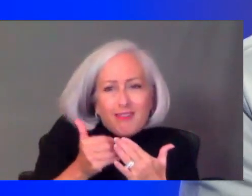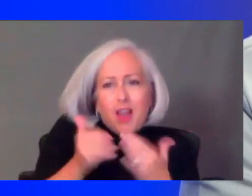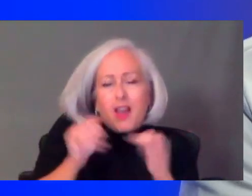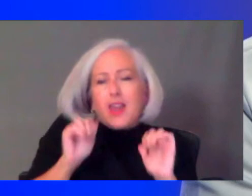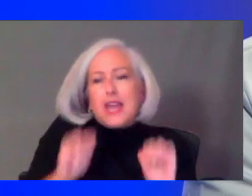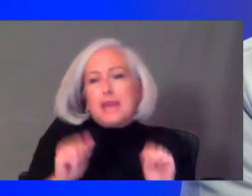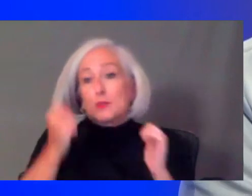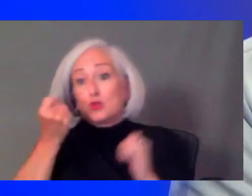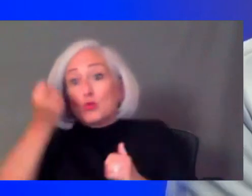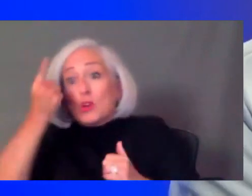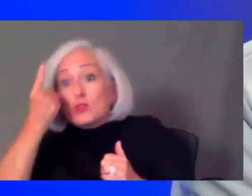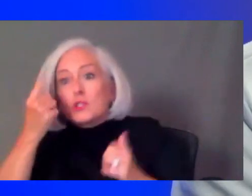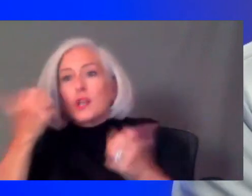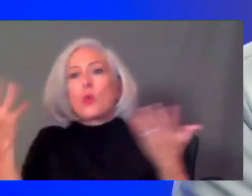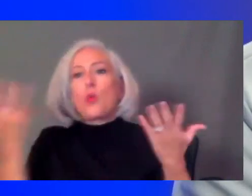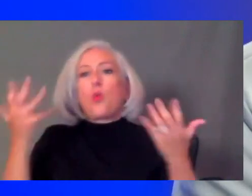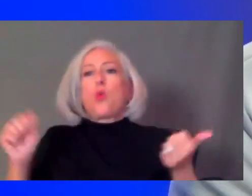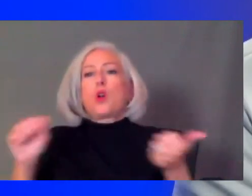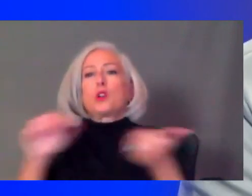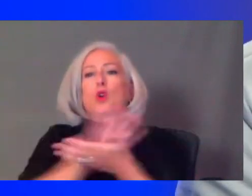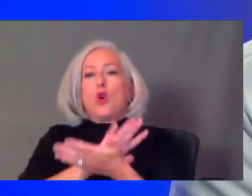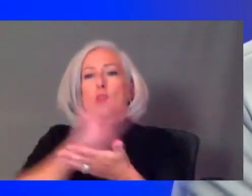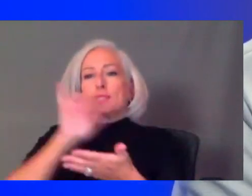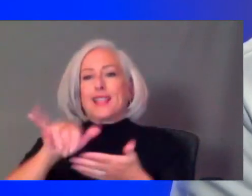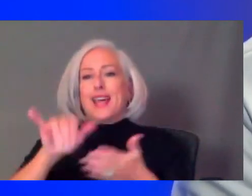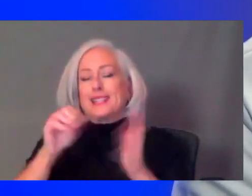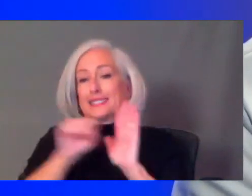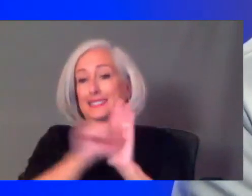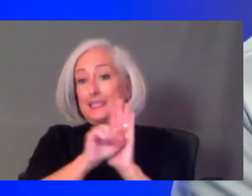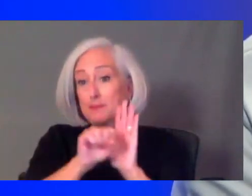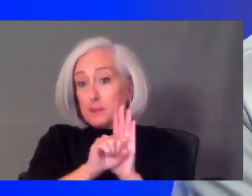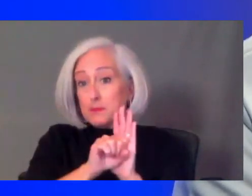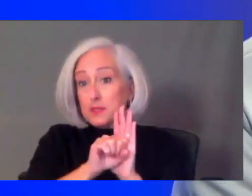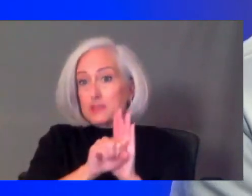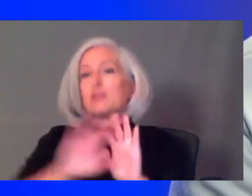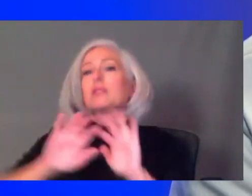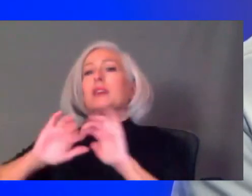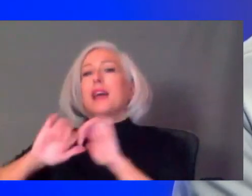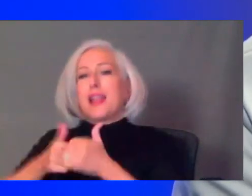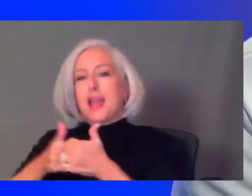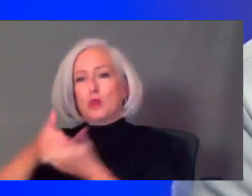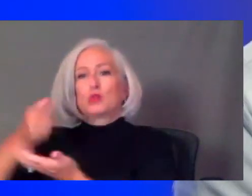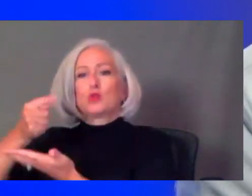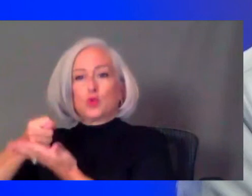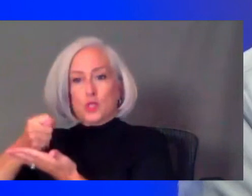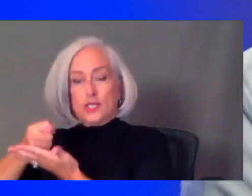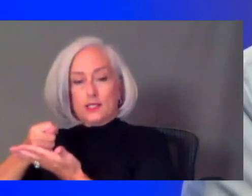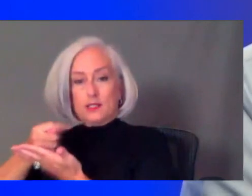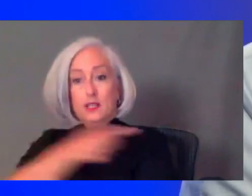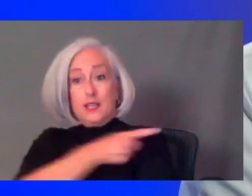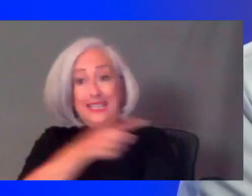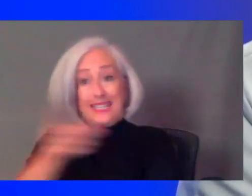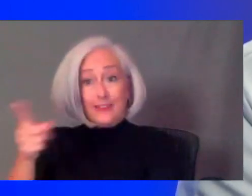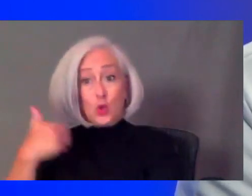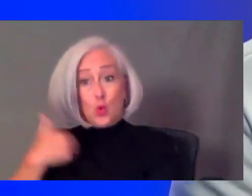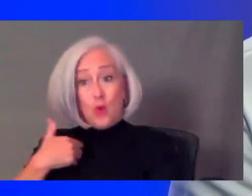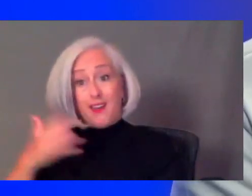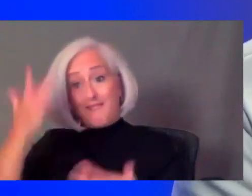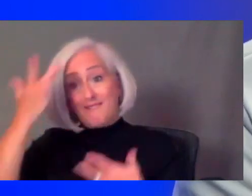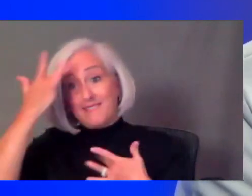913-588-3851. And, you'll be not only learning a little bit about yourself, but you're going to help us contribute